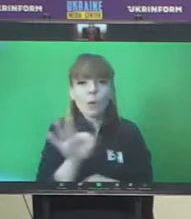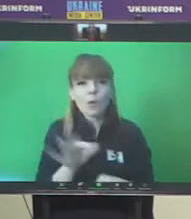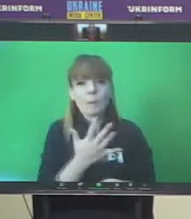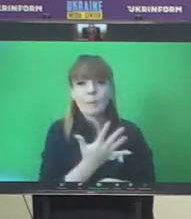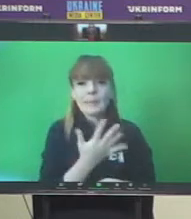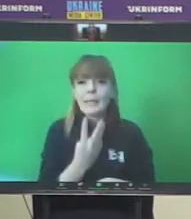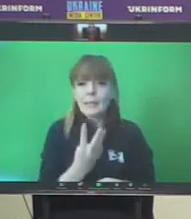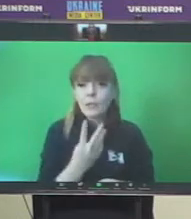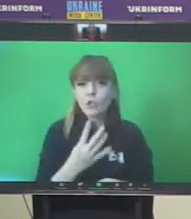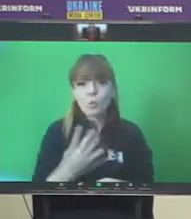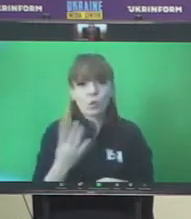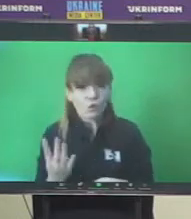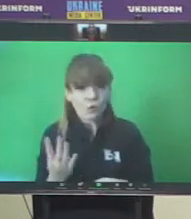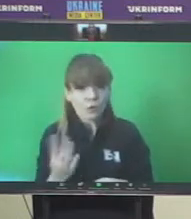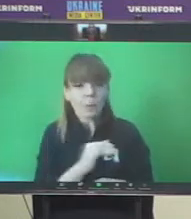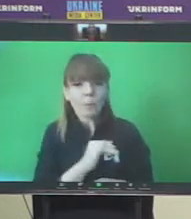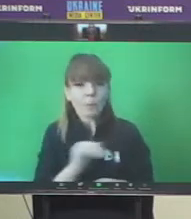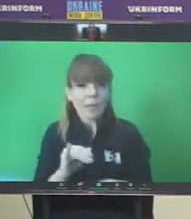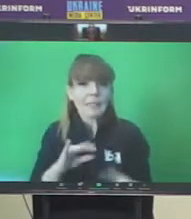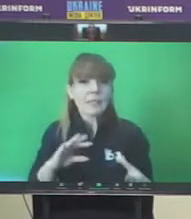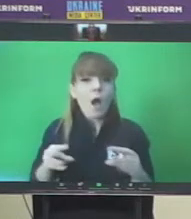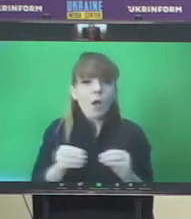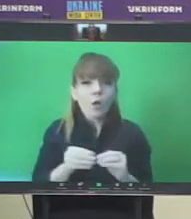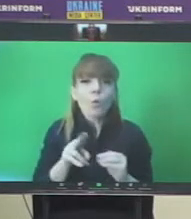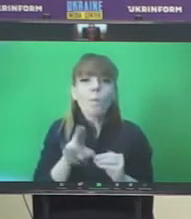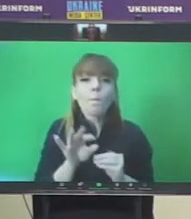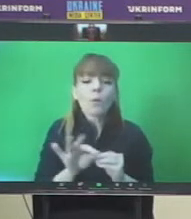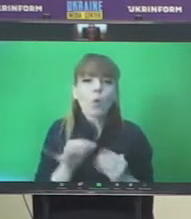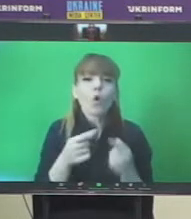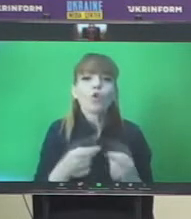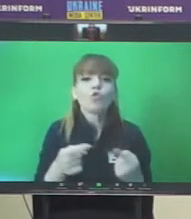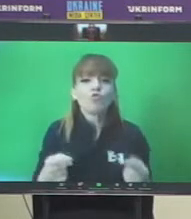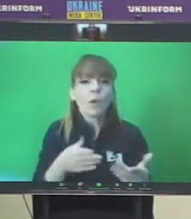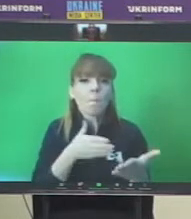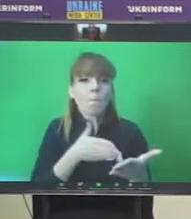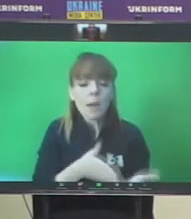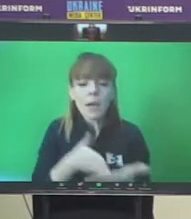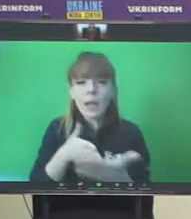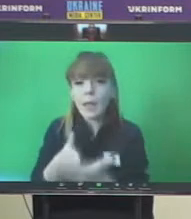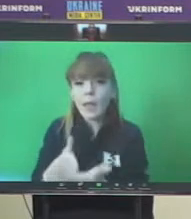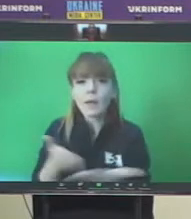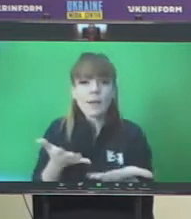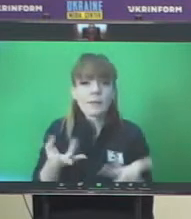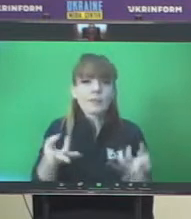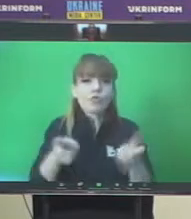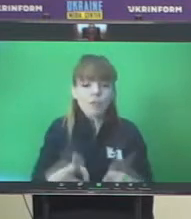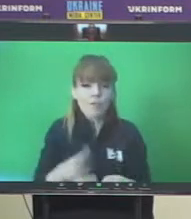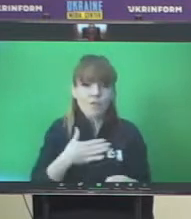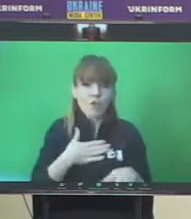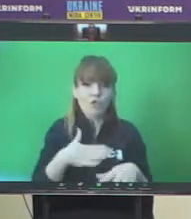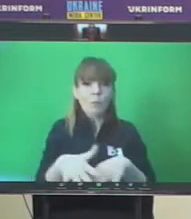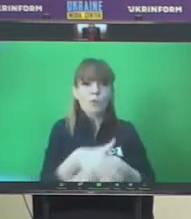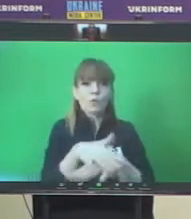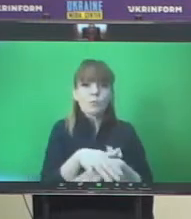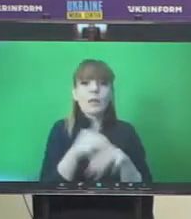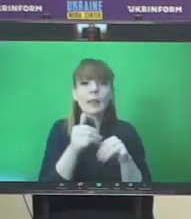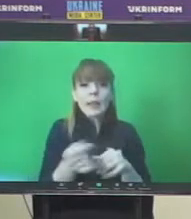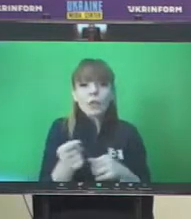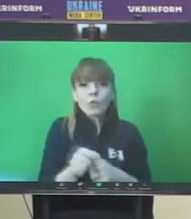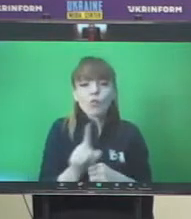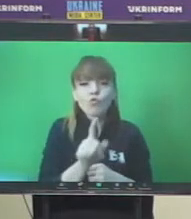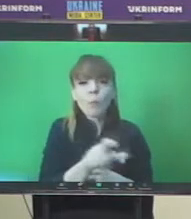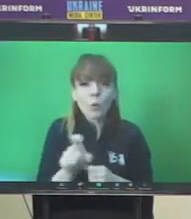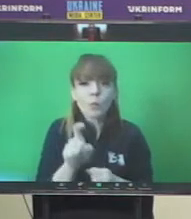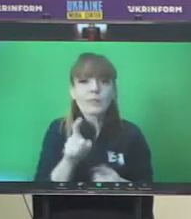law 5344 and generally are the barriers which still remain in our society so the people with disabilities